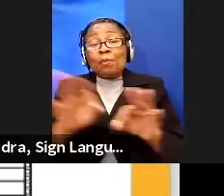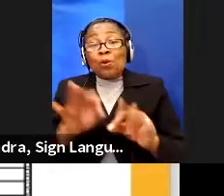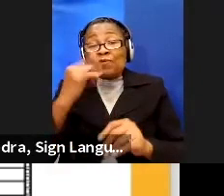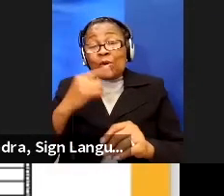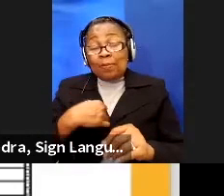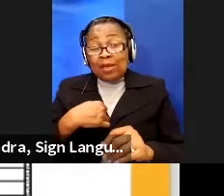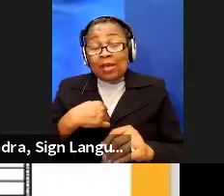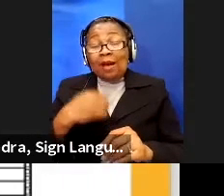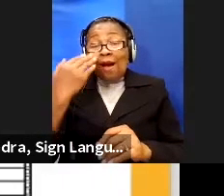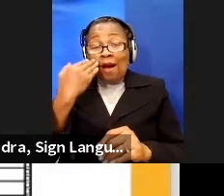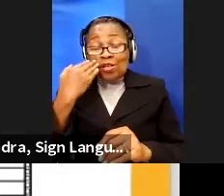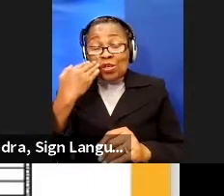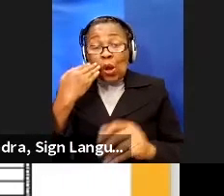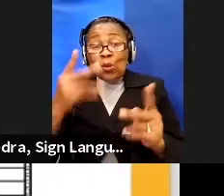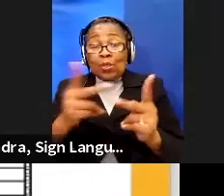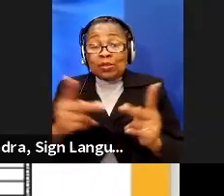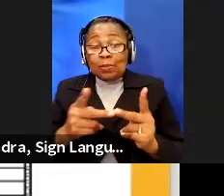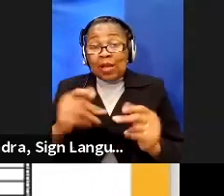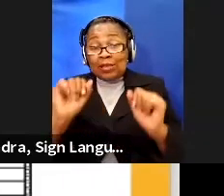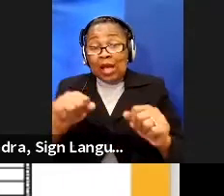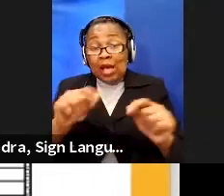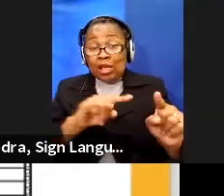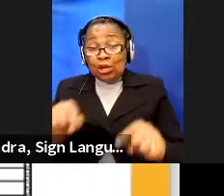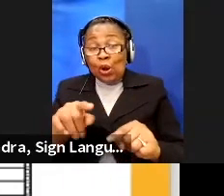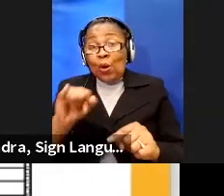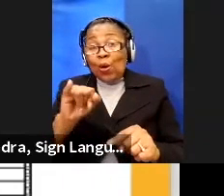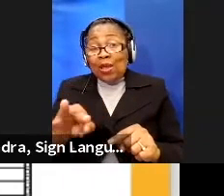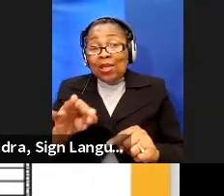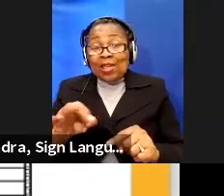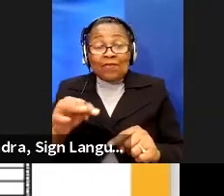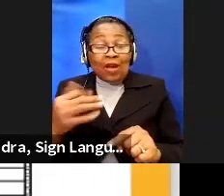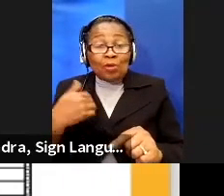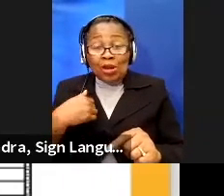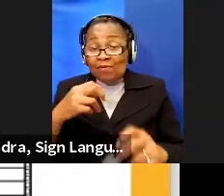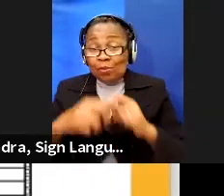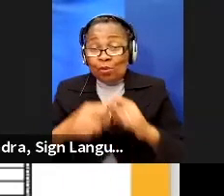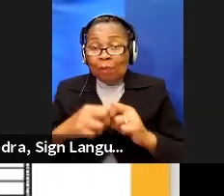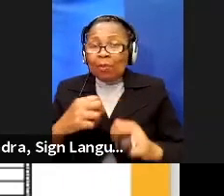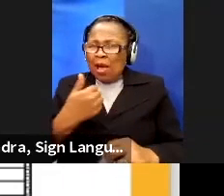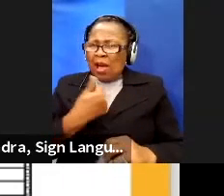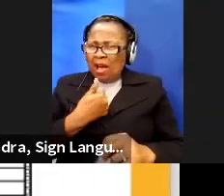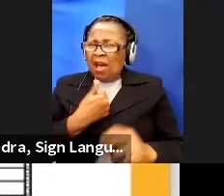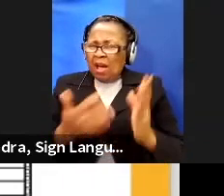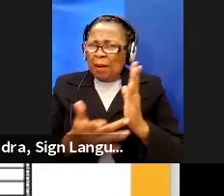there's a place I can go if I'm going to have a problem. I mean, I'm pretty tech savvy. I know how to use a website, but there